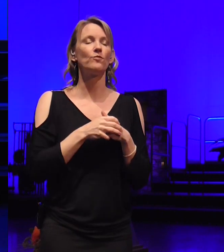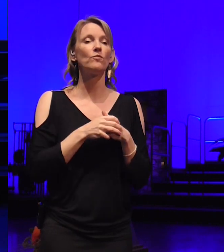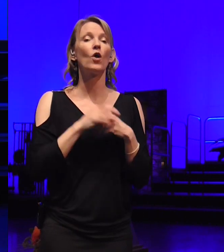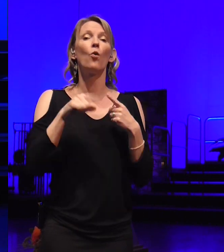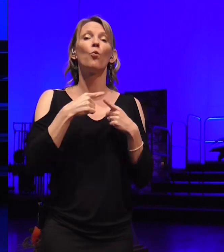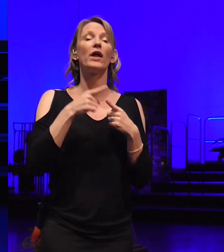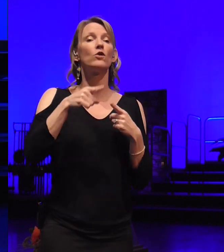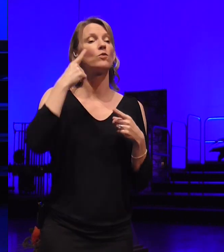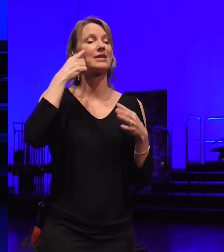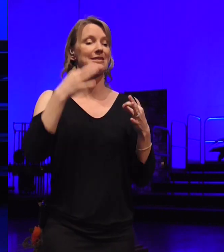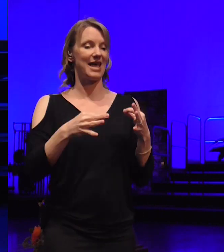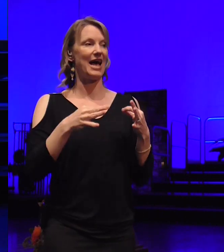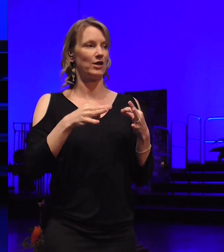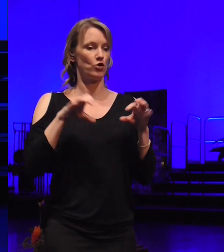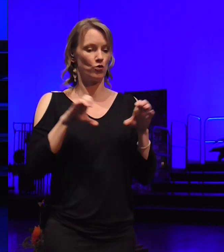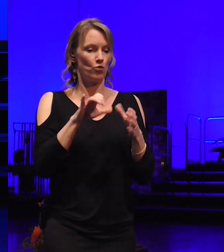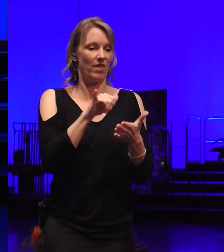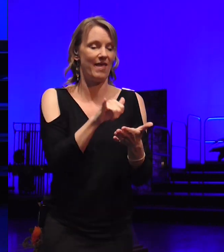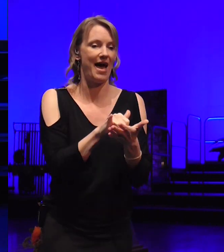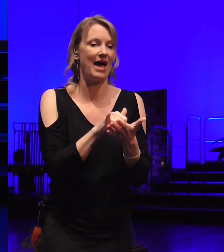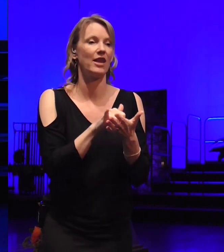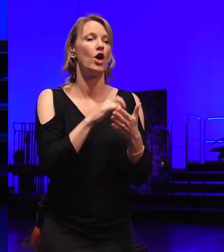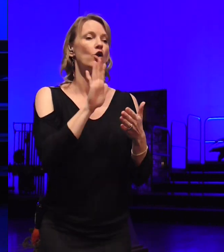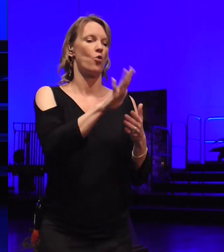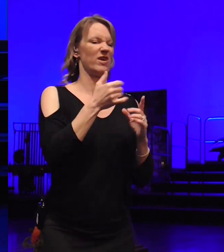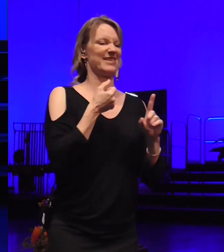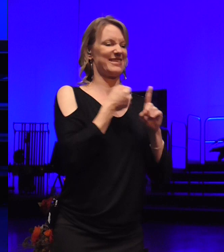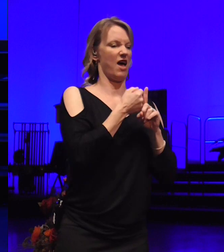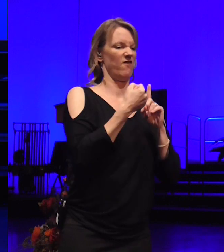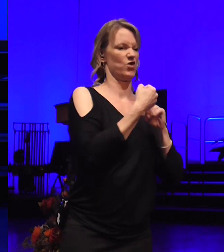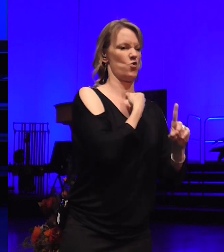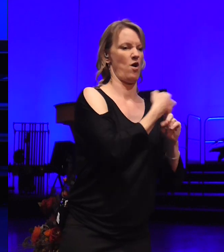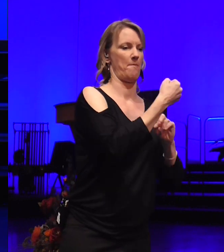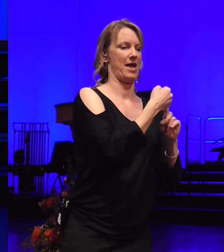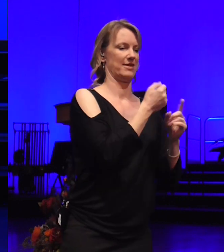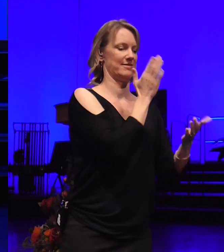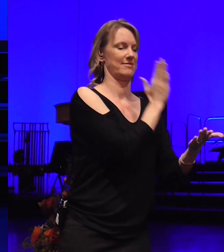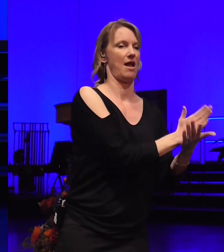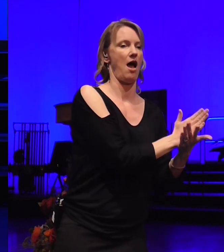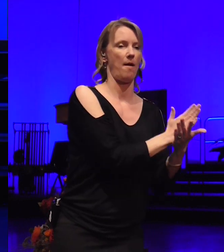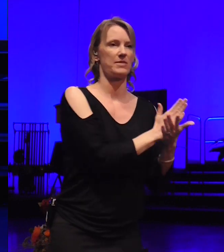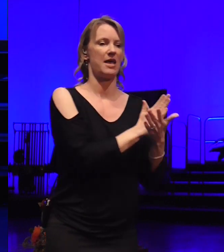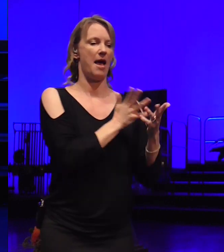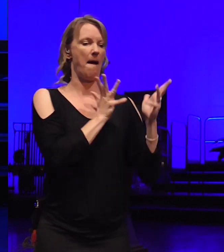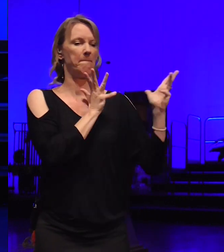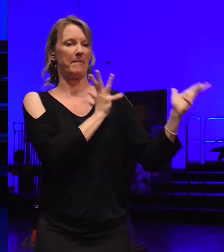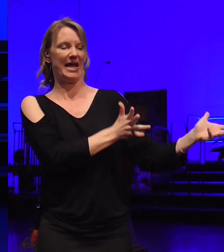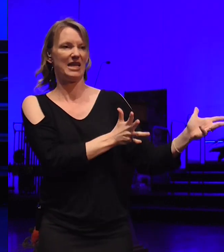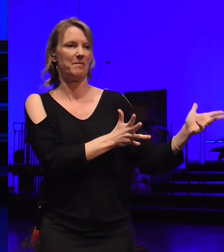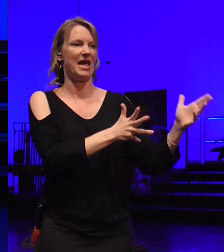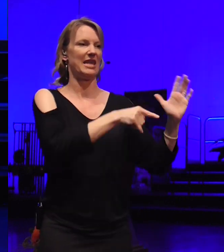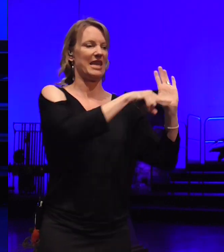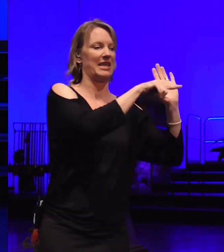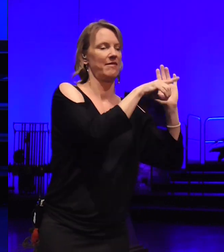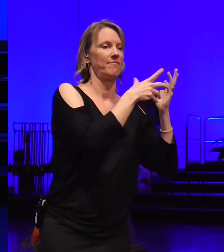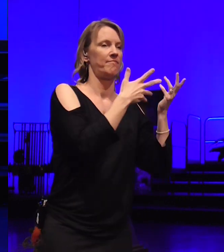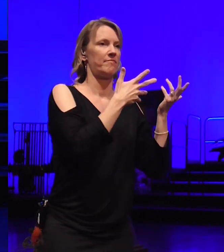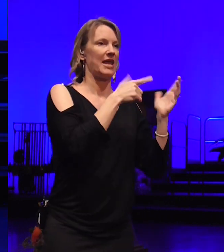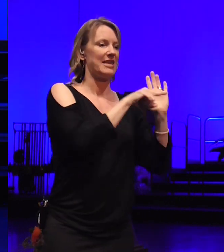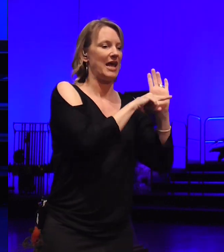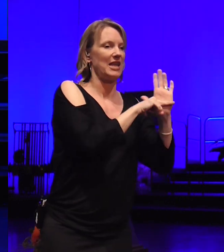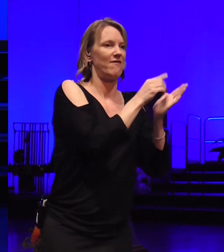decide to practice inner hospitality, the self-torment ceases. The abandoned, neglected, and negative selves come into